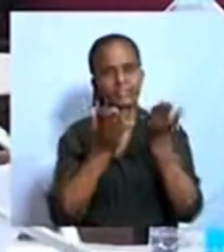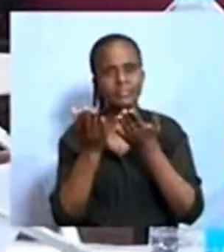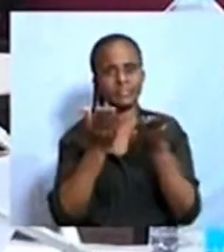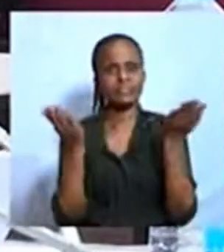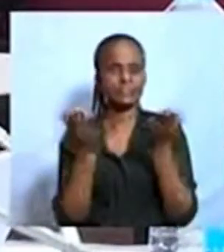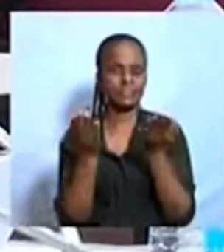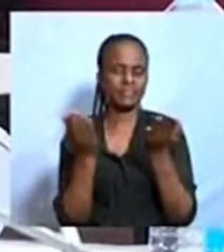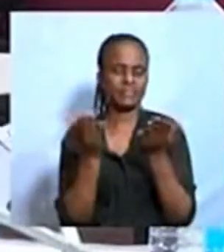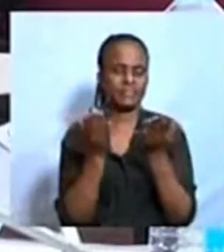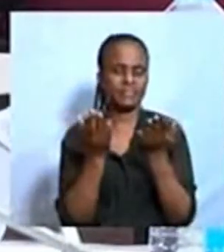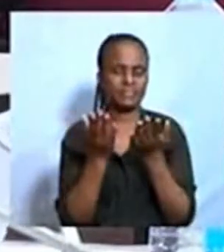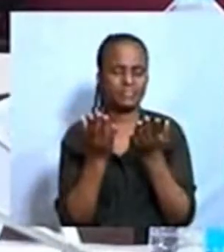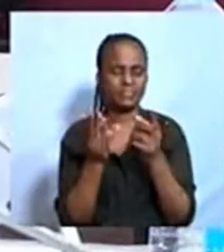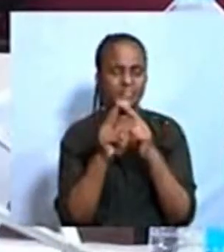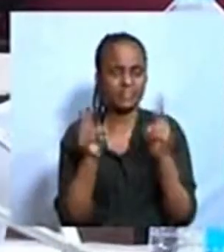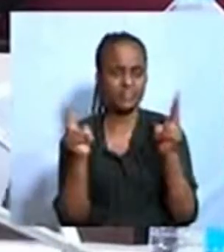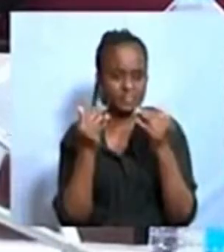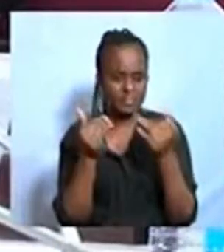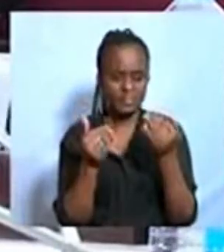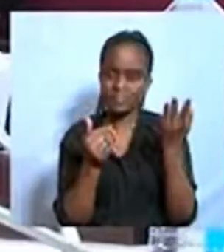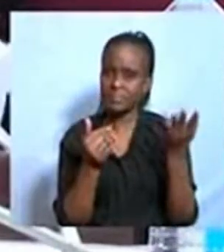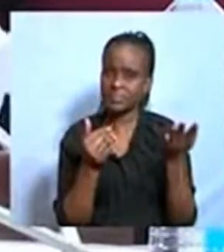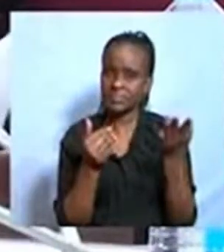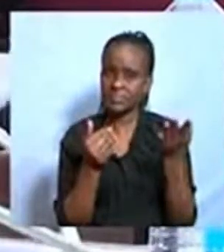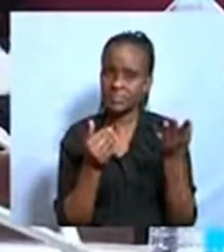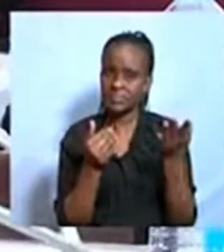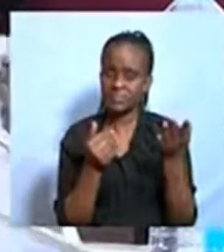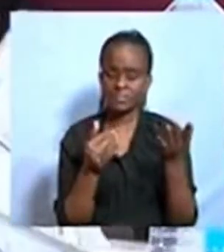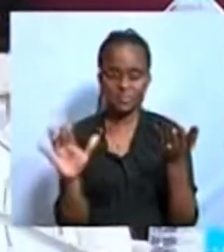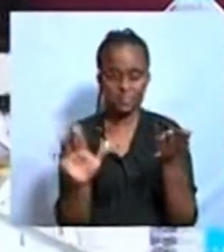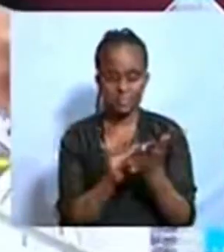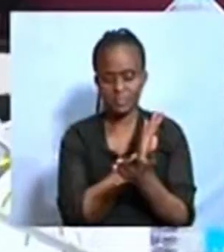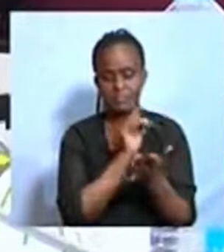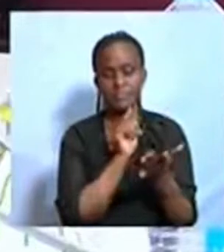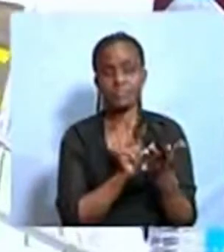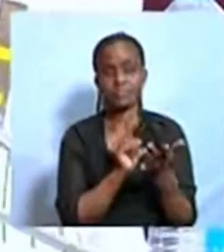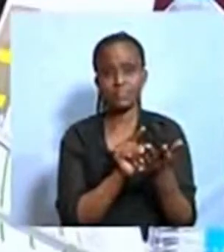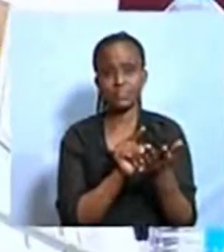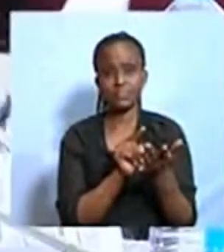So on, I think page